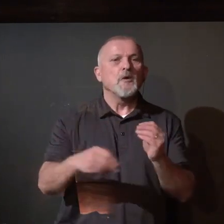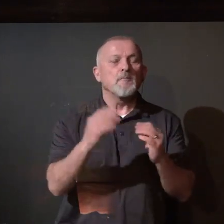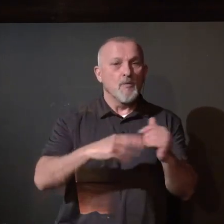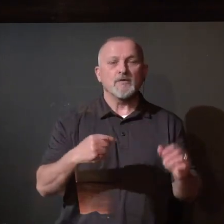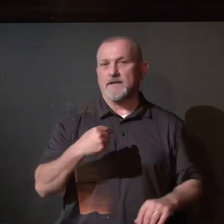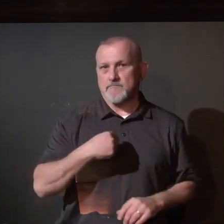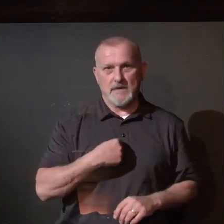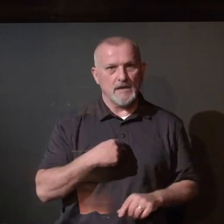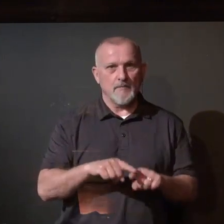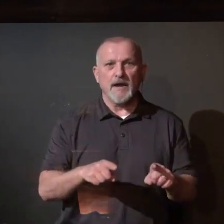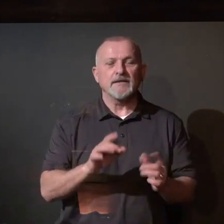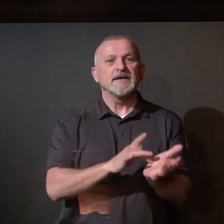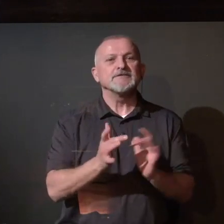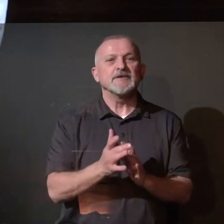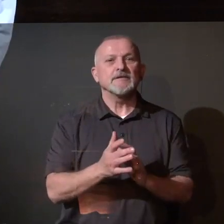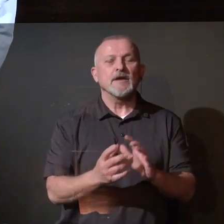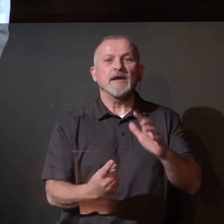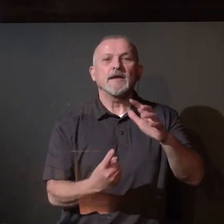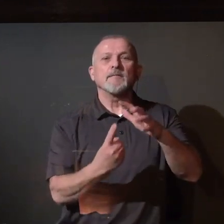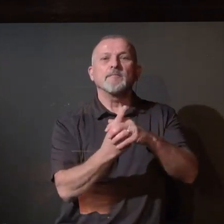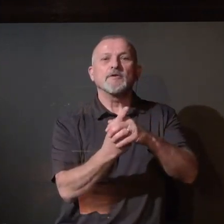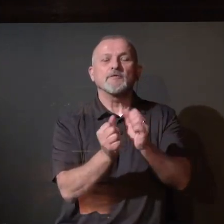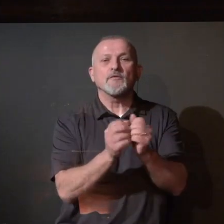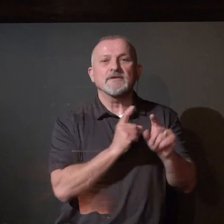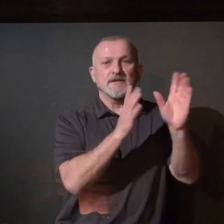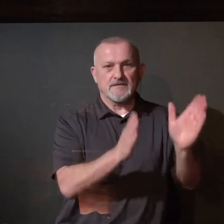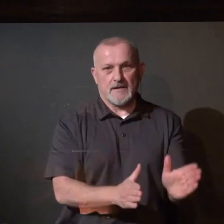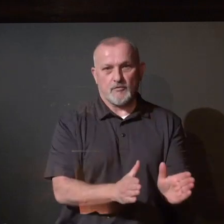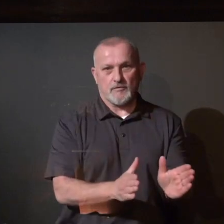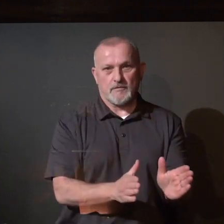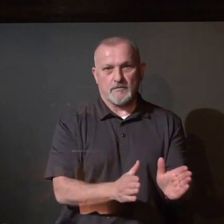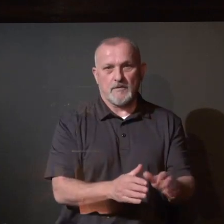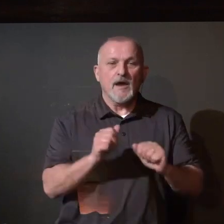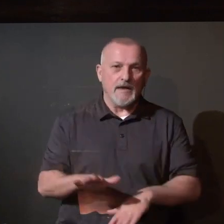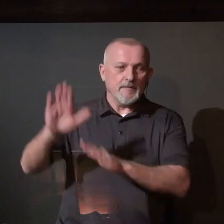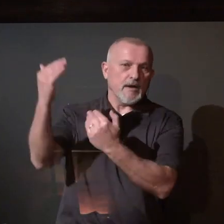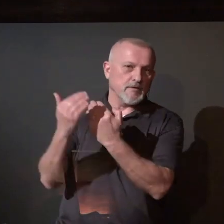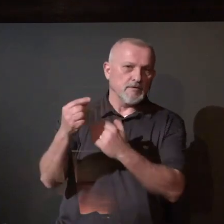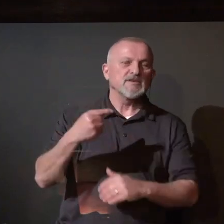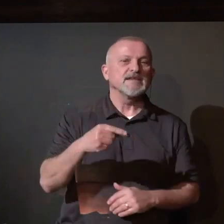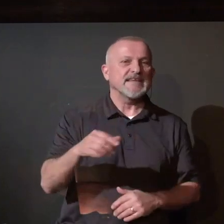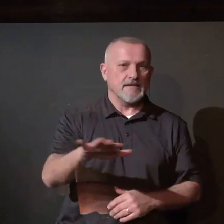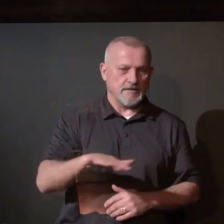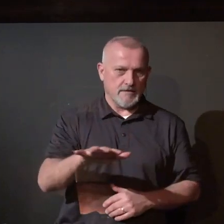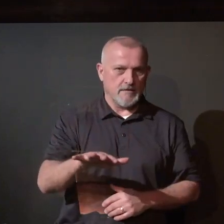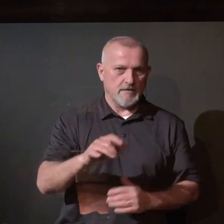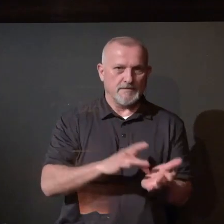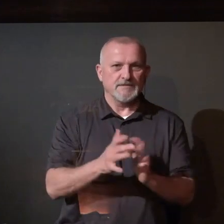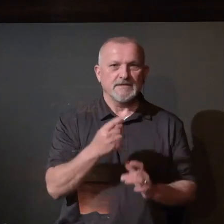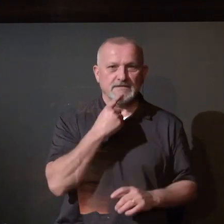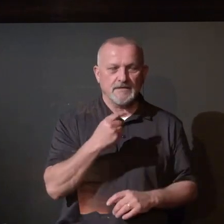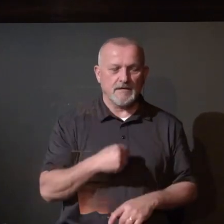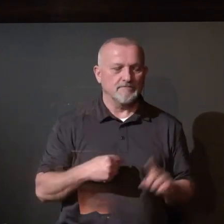But Jesus appears to these disciples on the hillside of Galilee. And He says, listen, guys. He said, I'm not sticking around. I'm